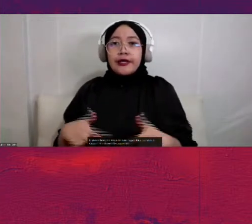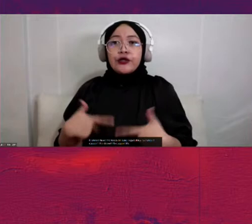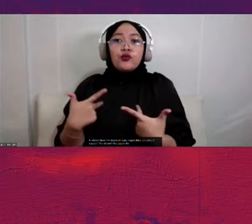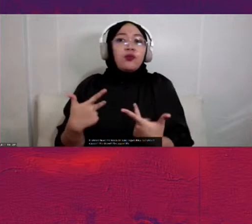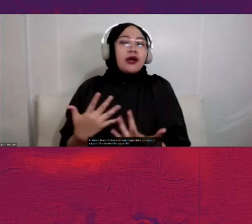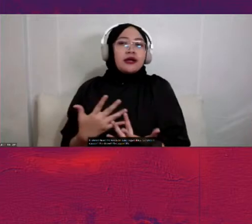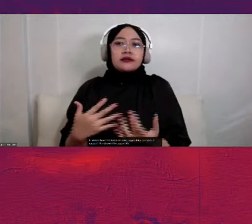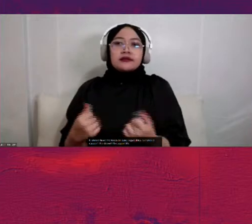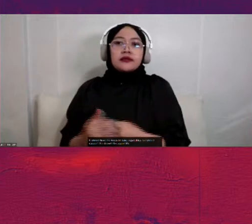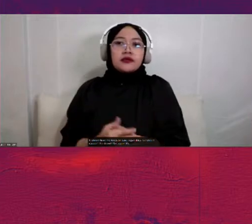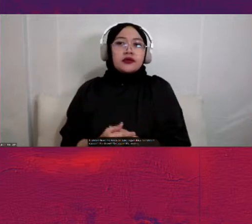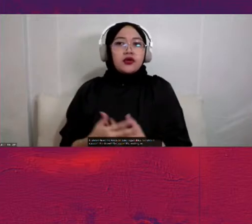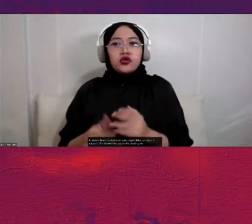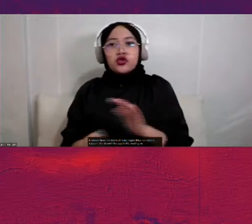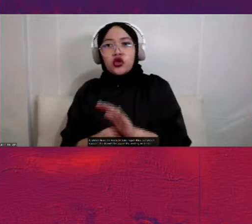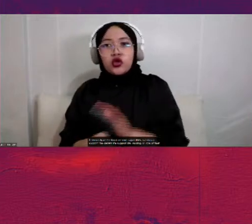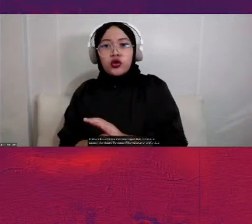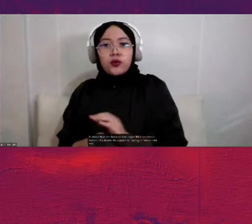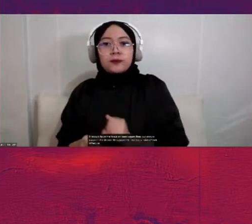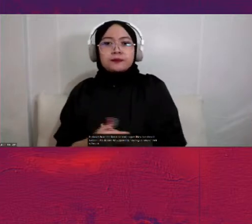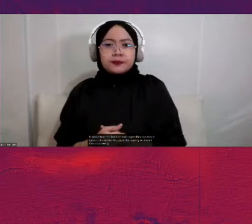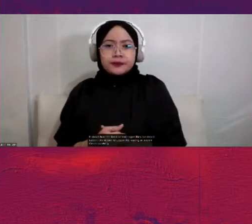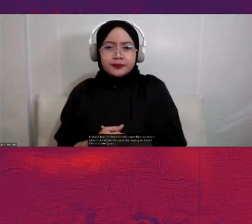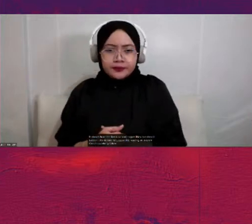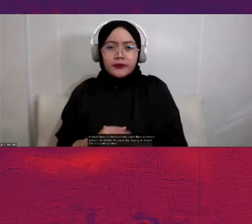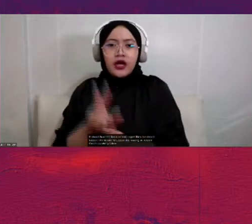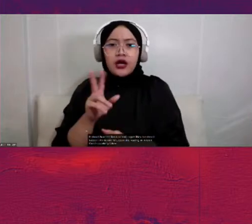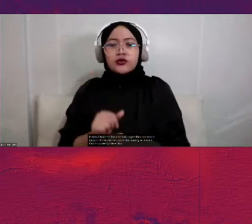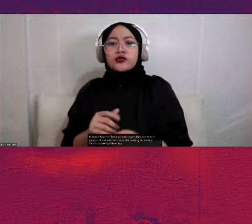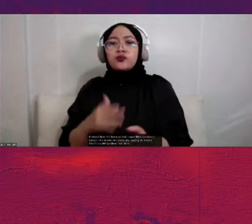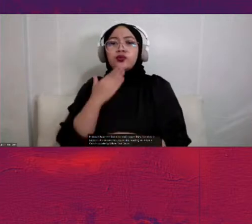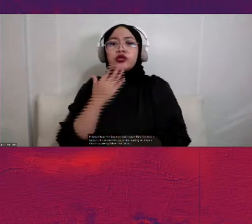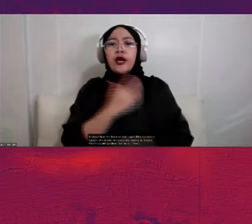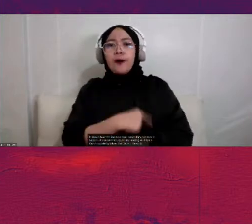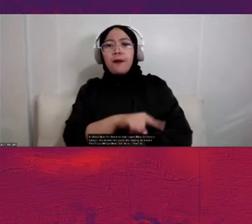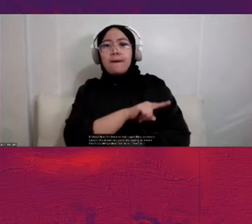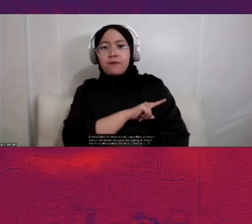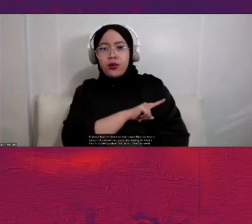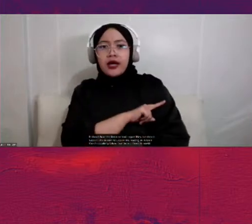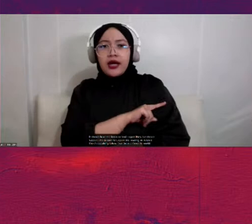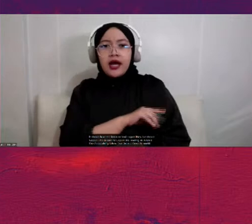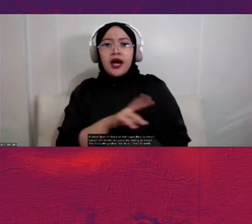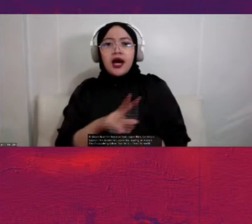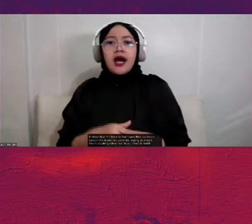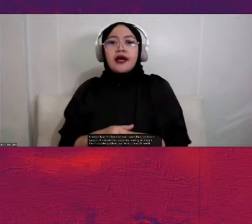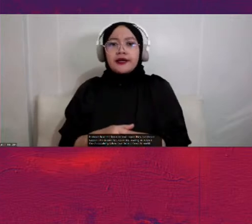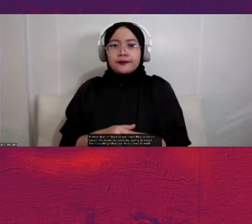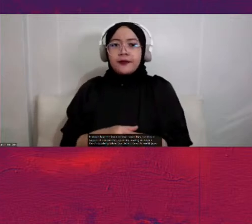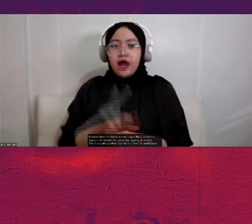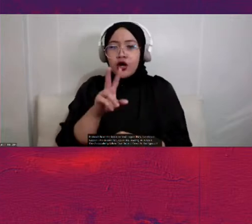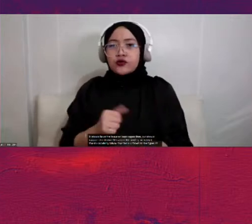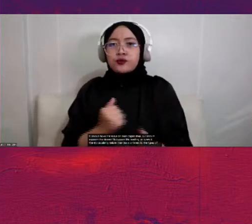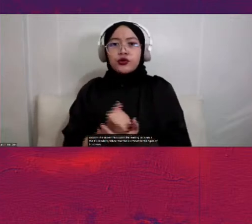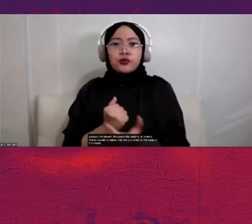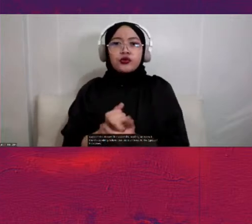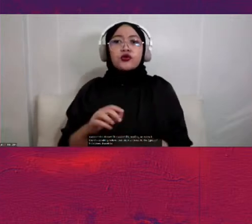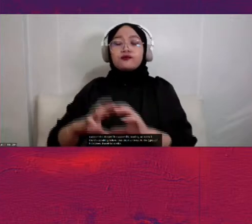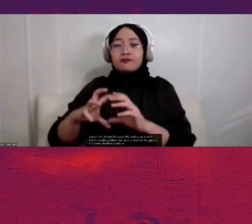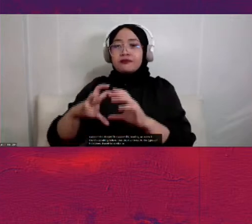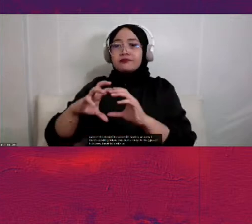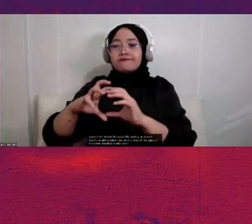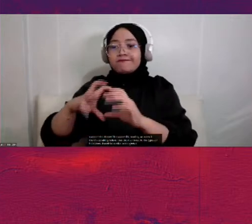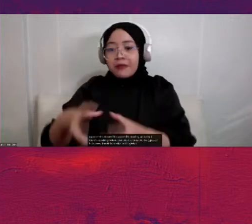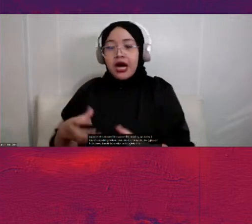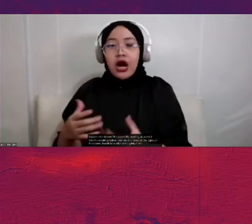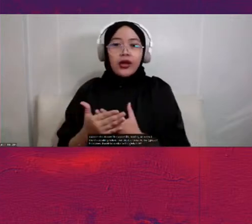life, like breathing, or when there's capability failure, that this is a threat to it. Types of indicators should be similar to the